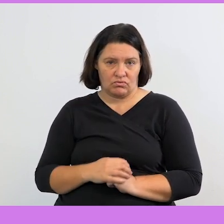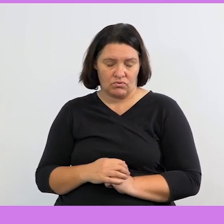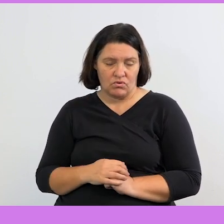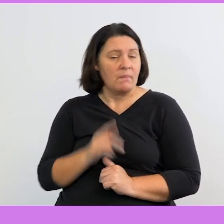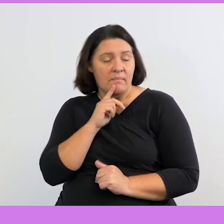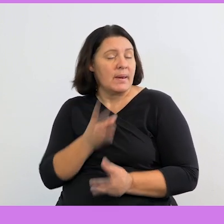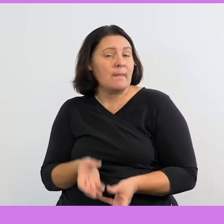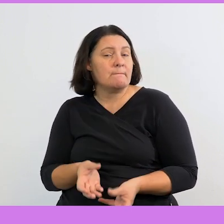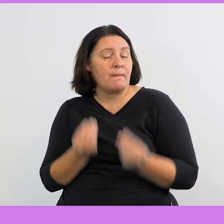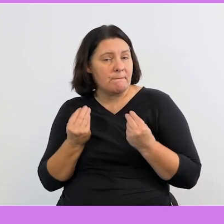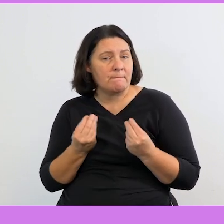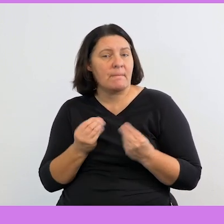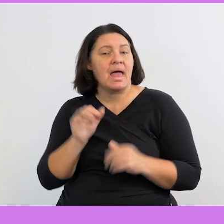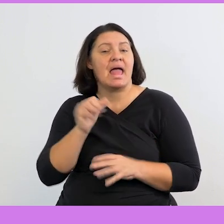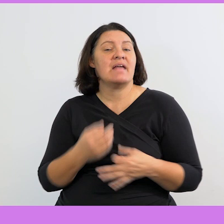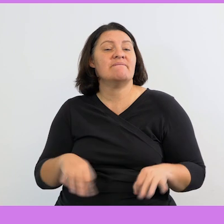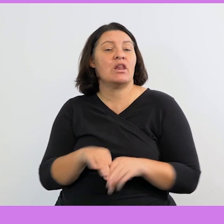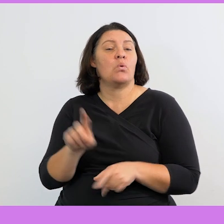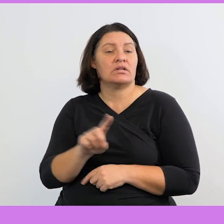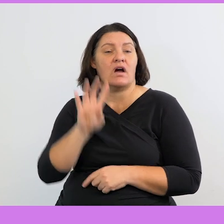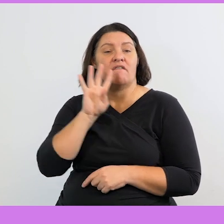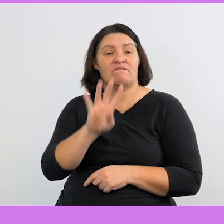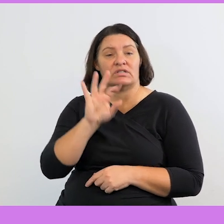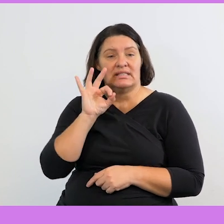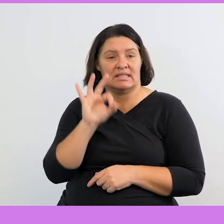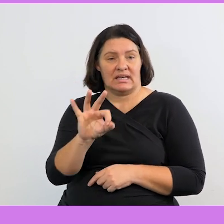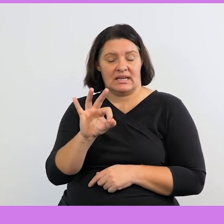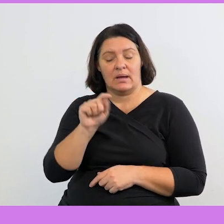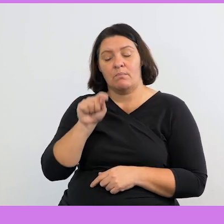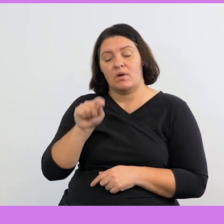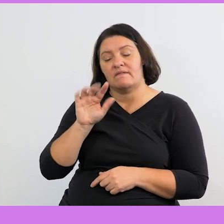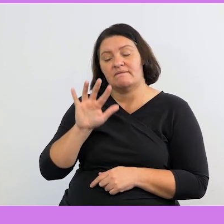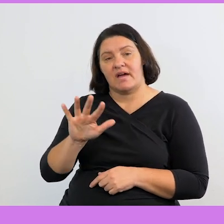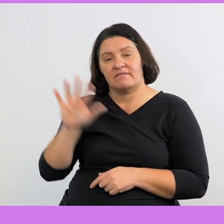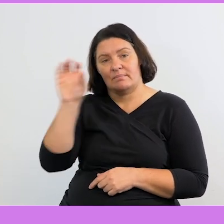24.0. Okay, so that will give us, A's value is then